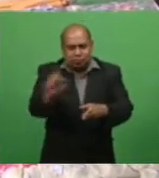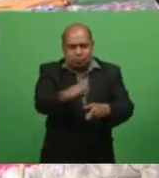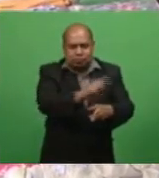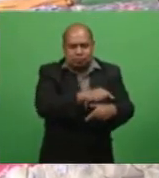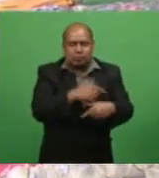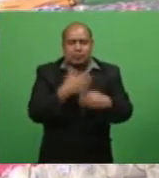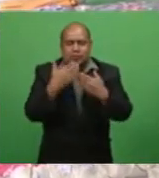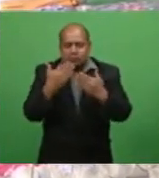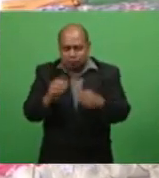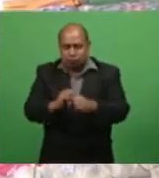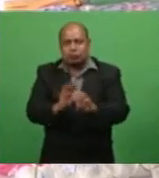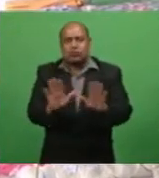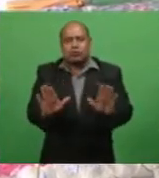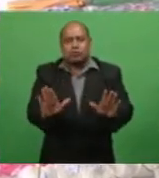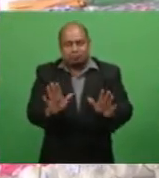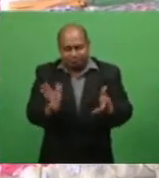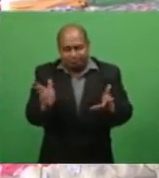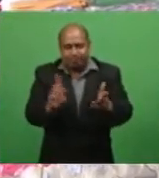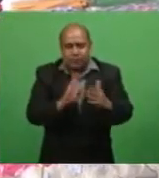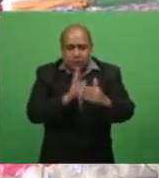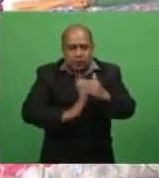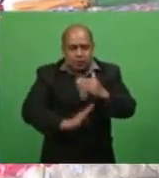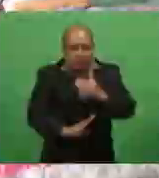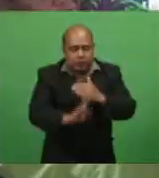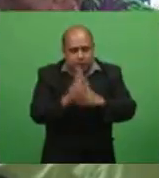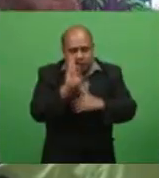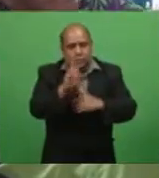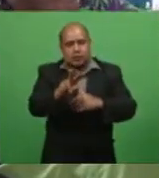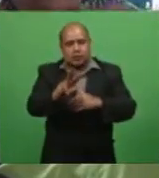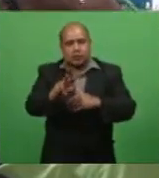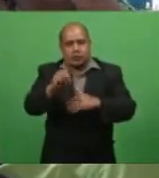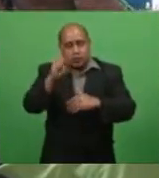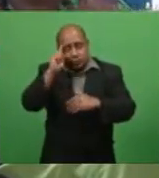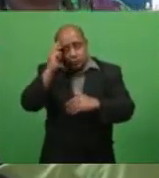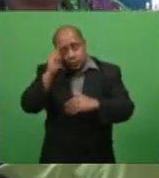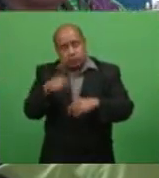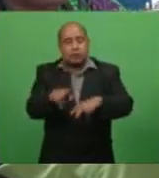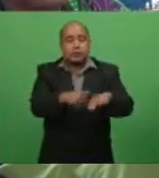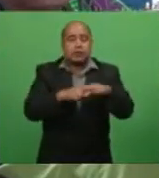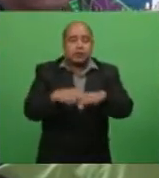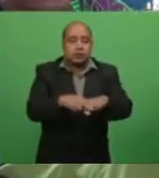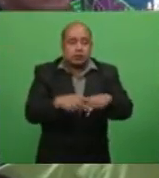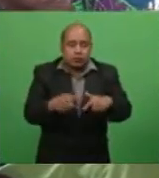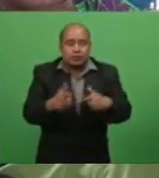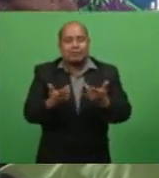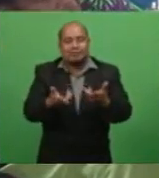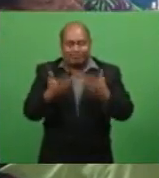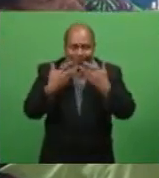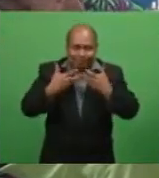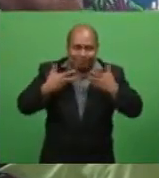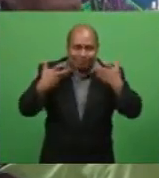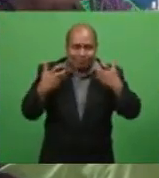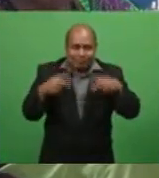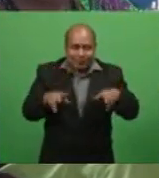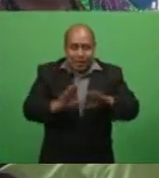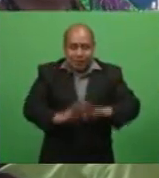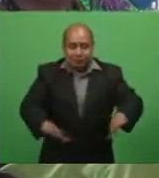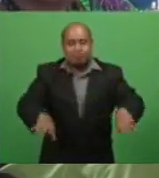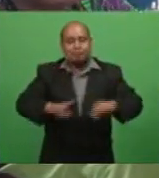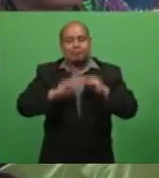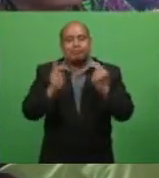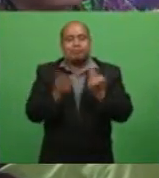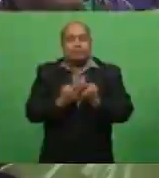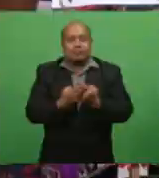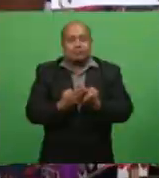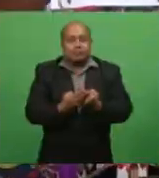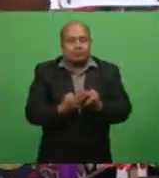incredible lengths that moms across Fiji will go to see smiles on the faces of their children and families. The Prime Minister has